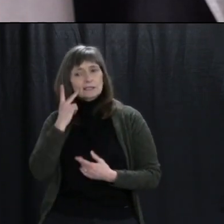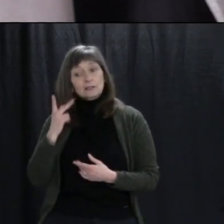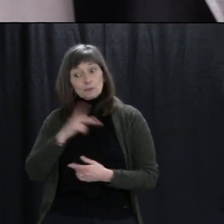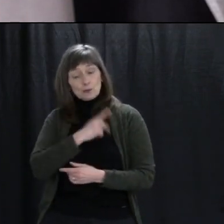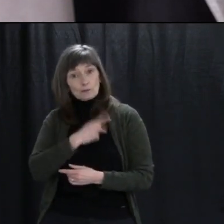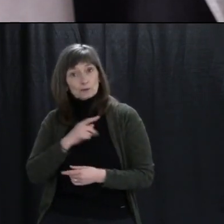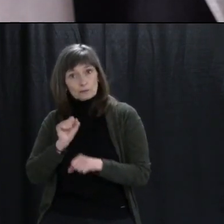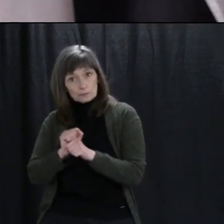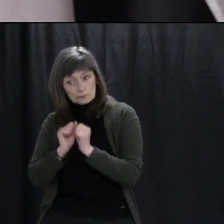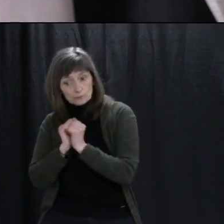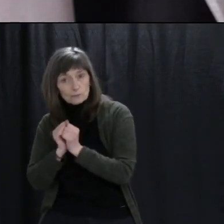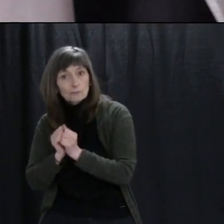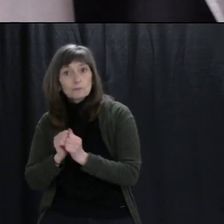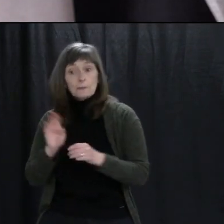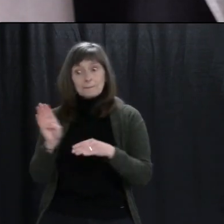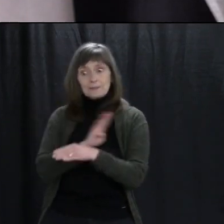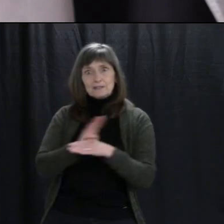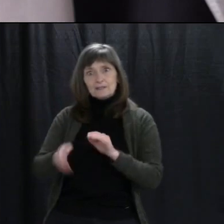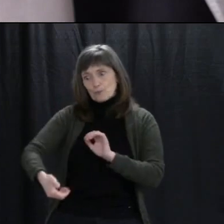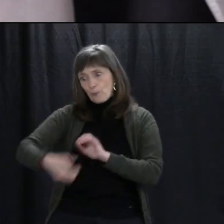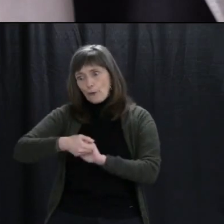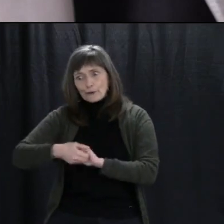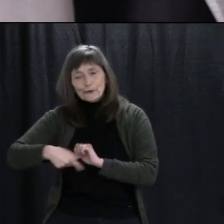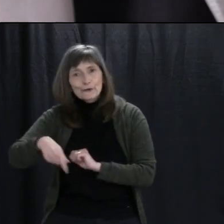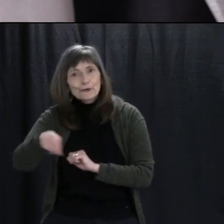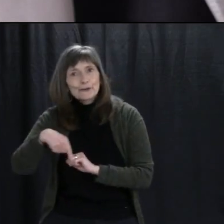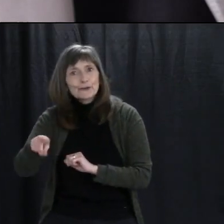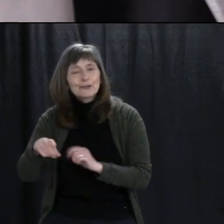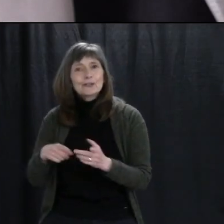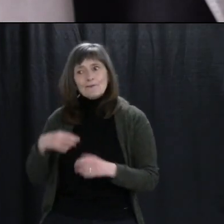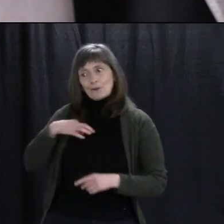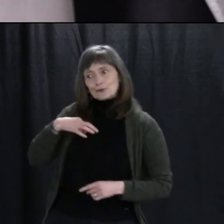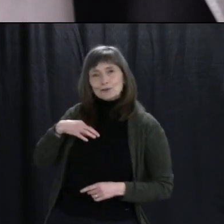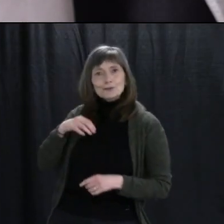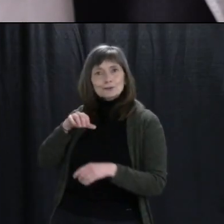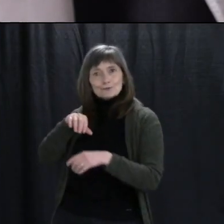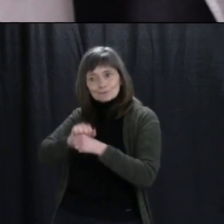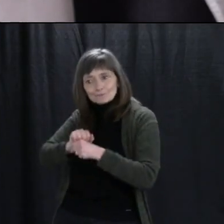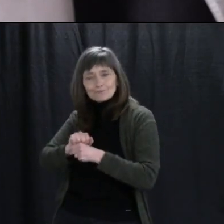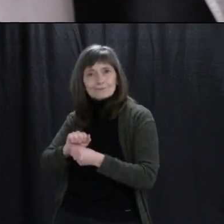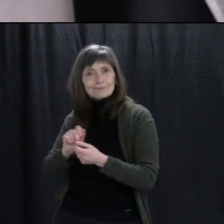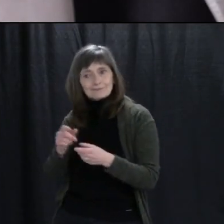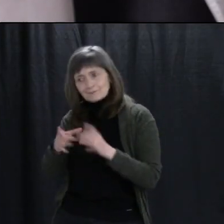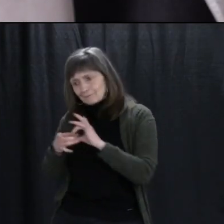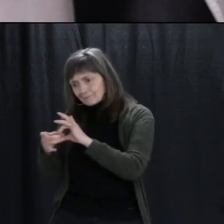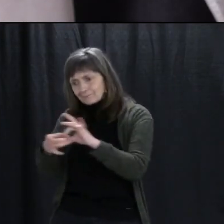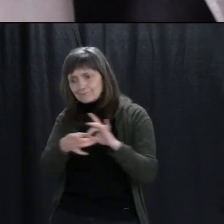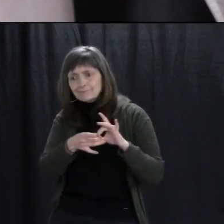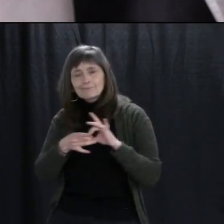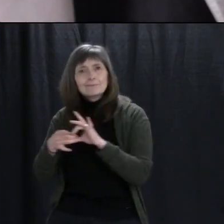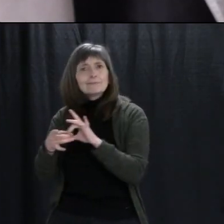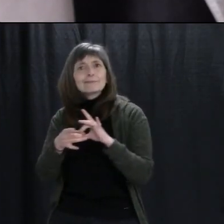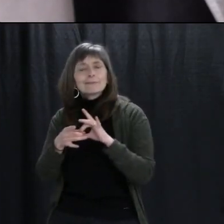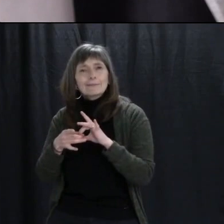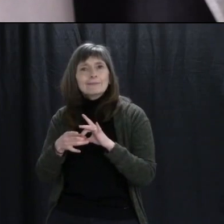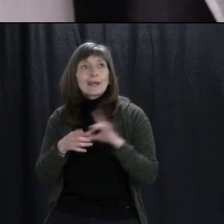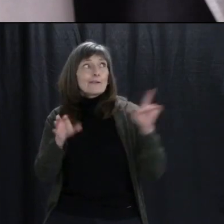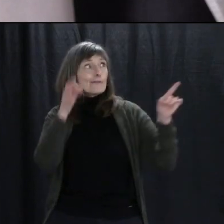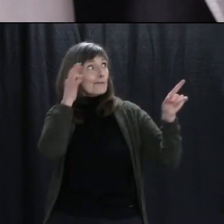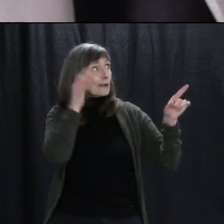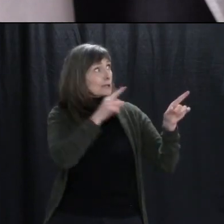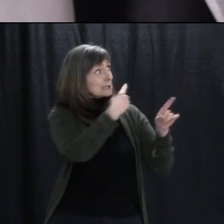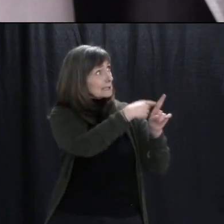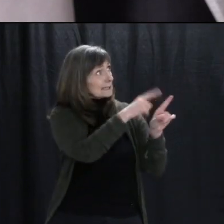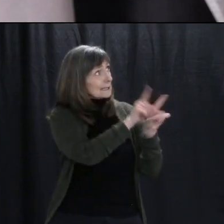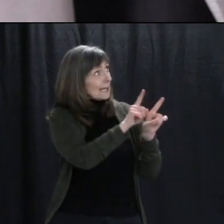work together, our businesses working together, our volunteers in our community working together to complement the work that's being done at the federal